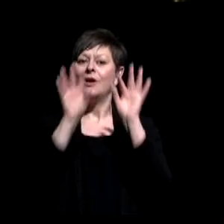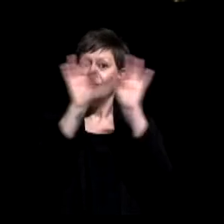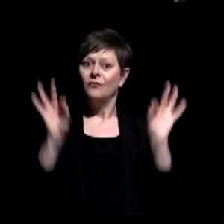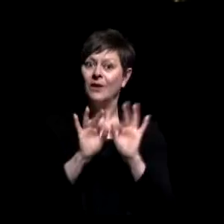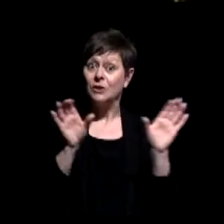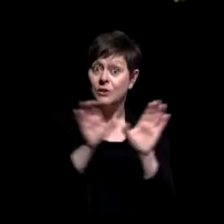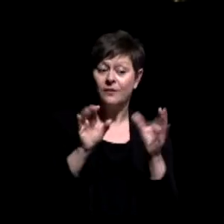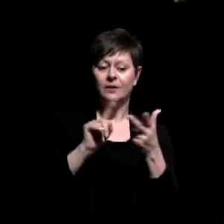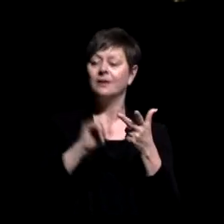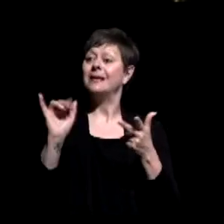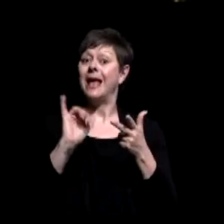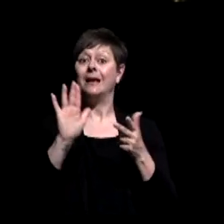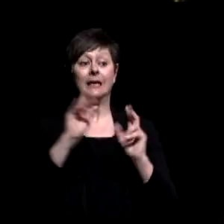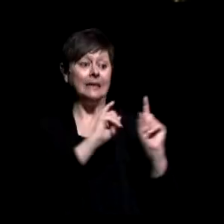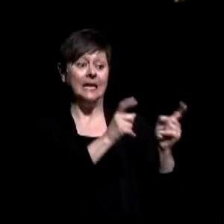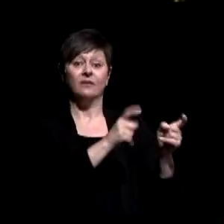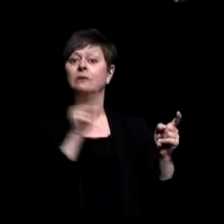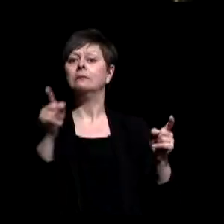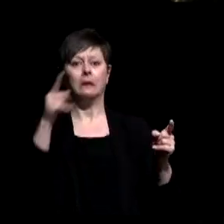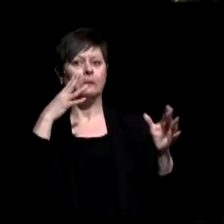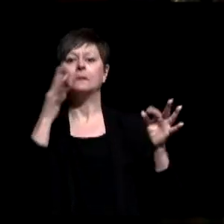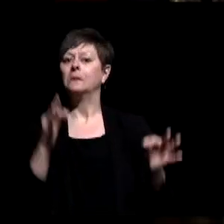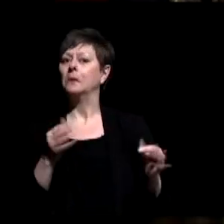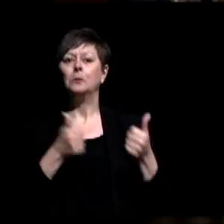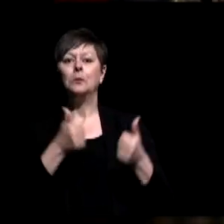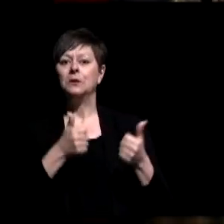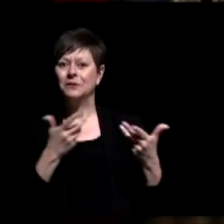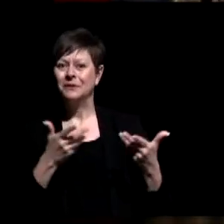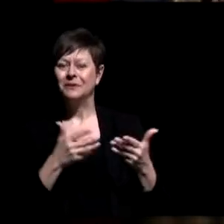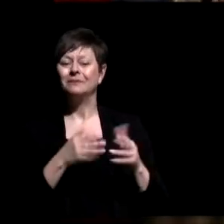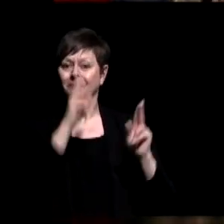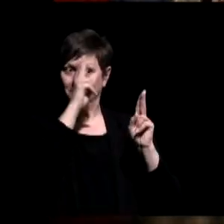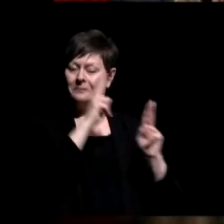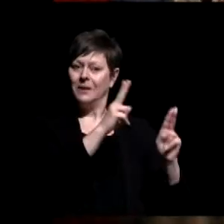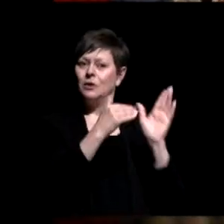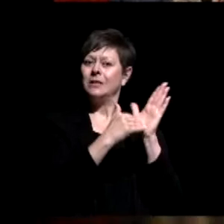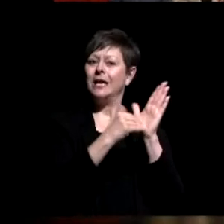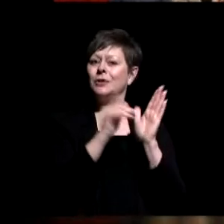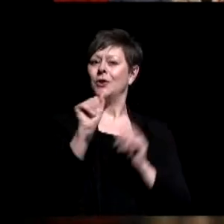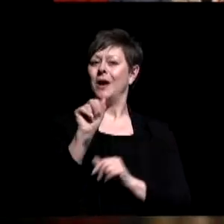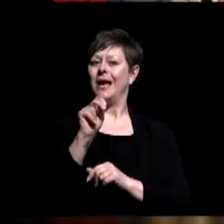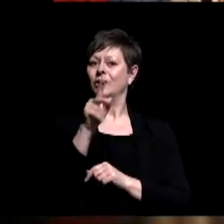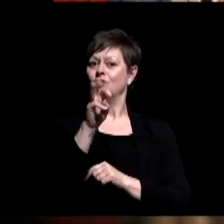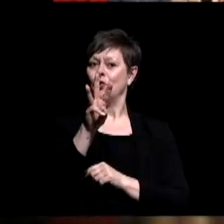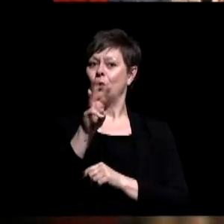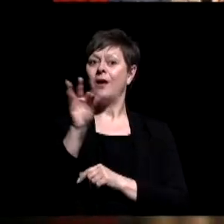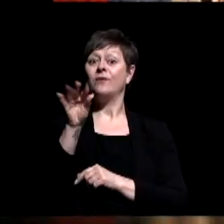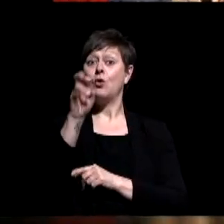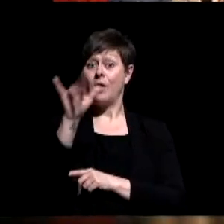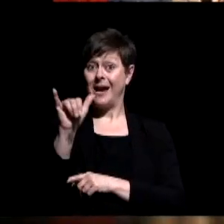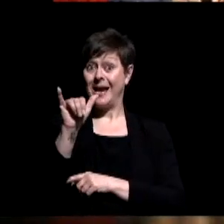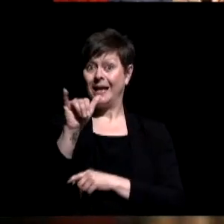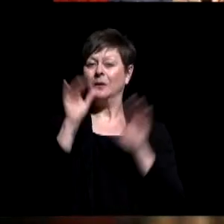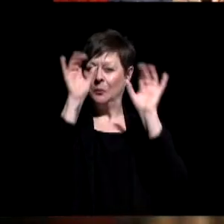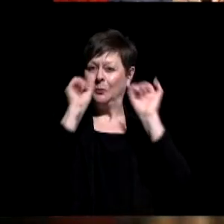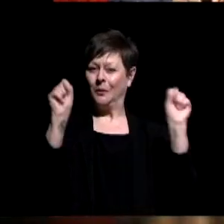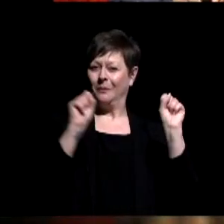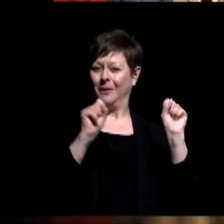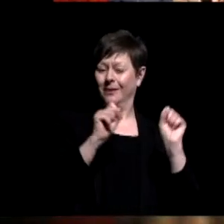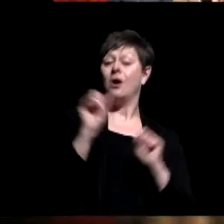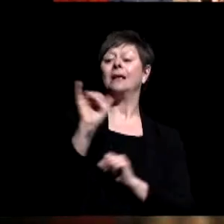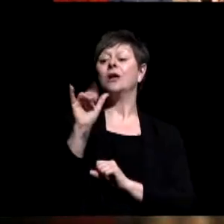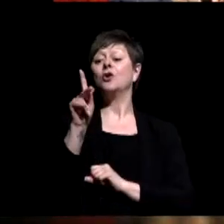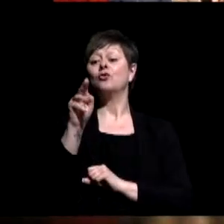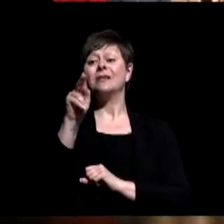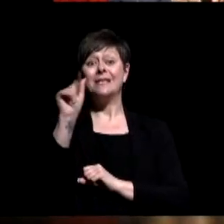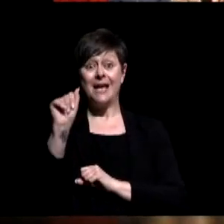of their choice. The Honourable Dr. Andrew Furey, Premier of Newfoundland and Labrador, and Krista Quinlan,